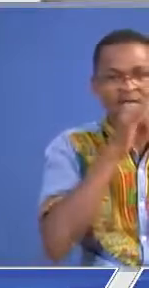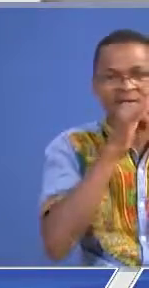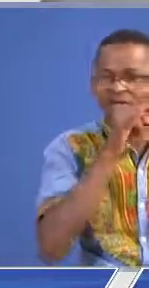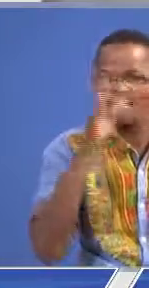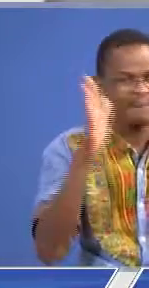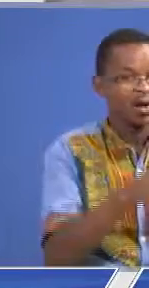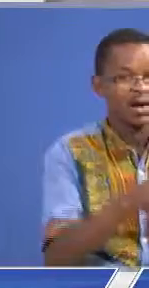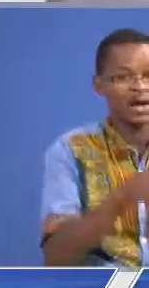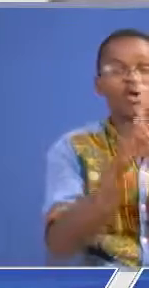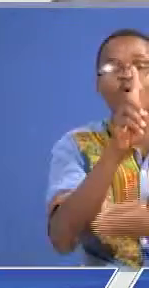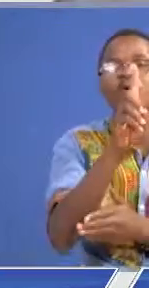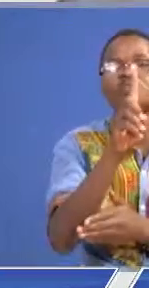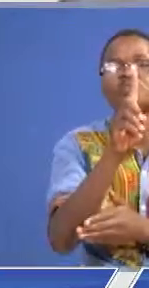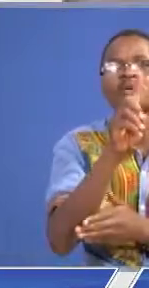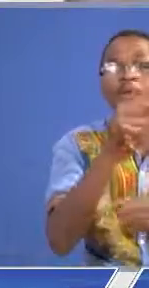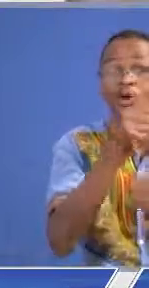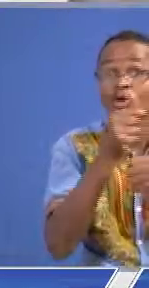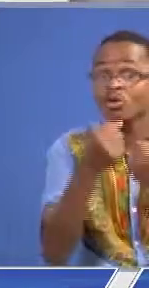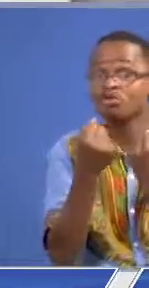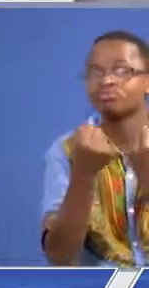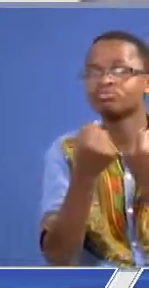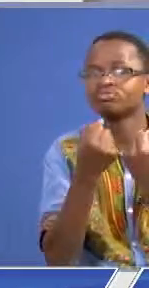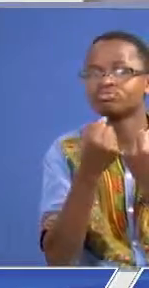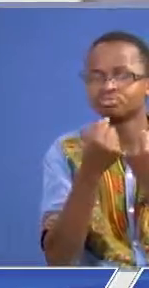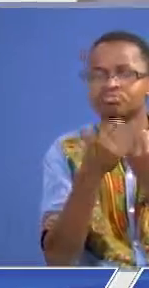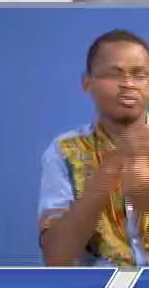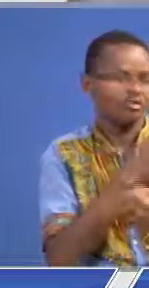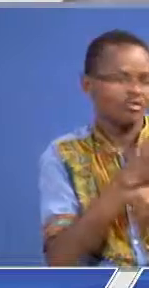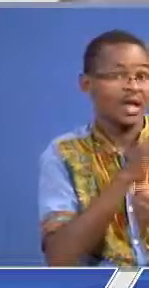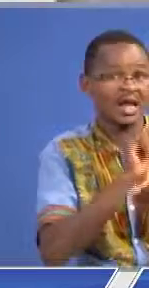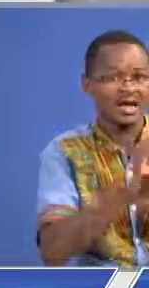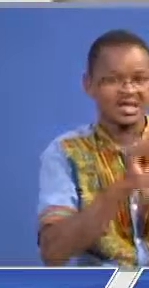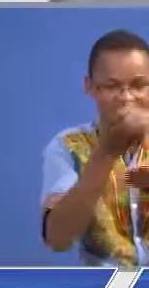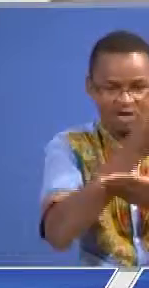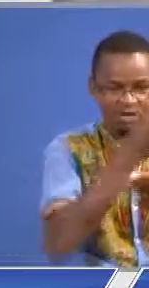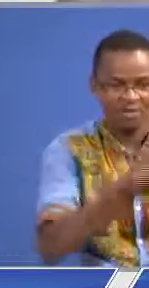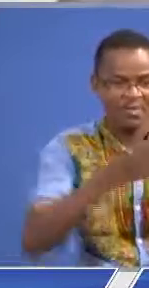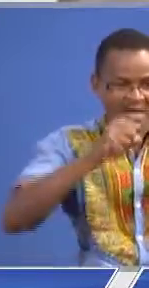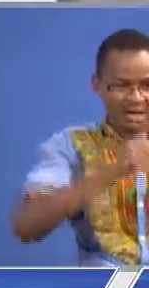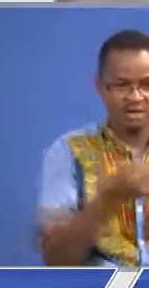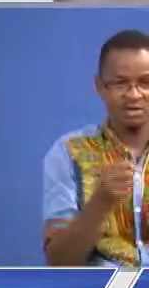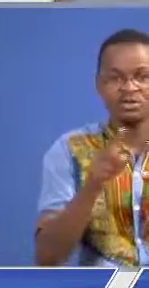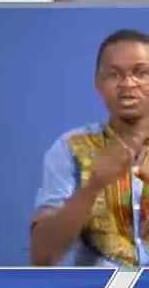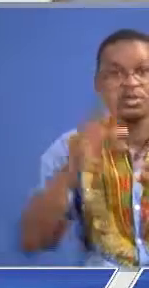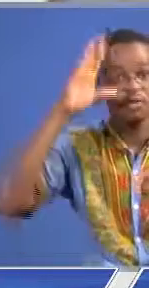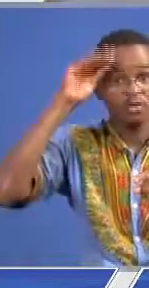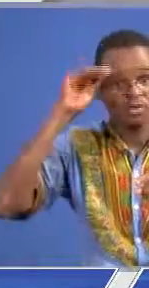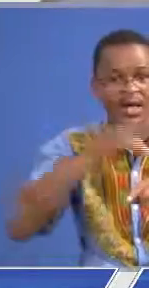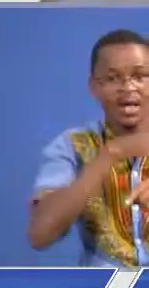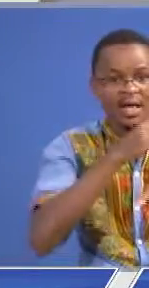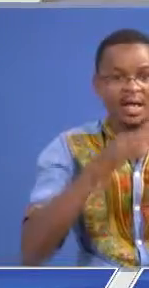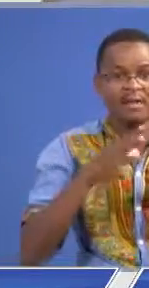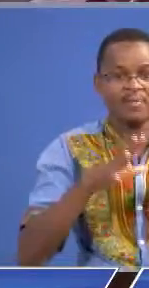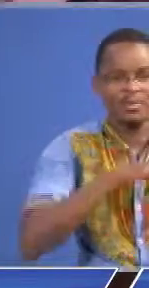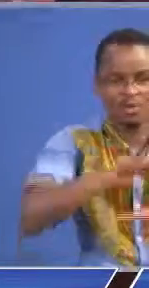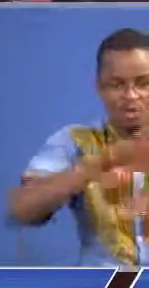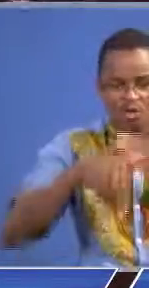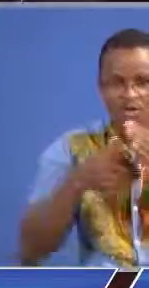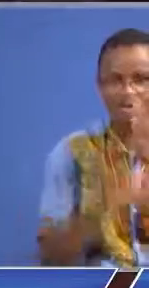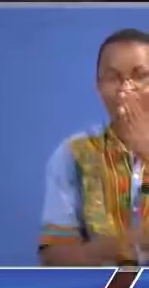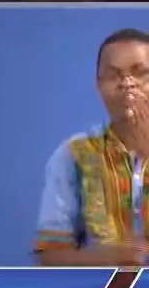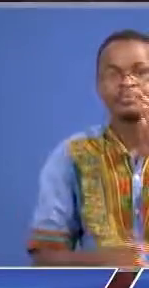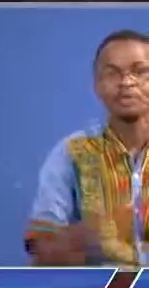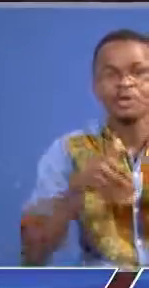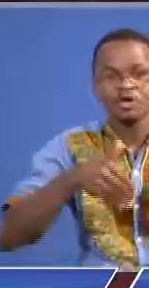disparate one and has caused panic, as it is seen to be an economic sabotage to the coast and the residents at large.